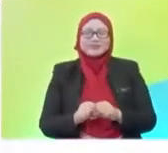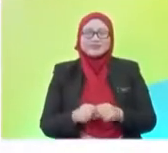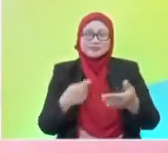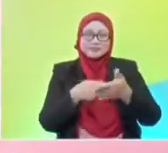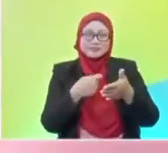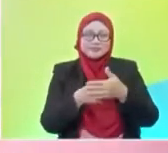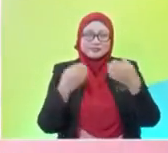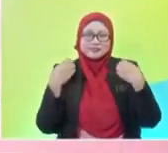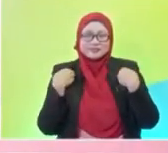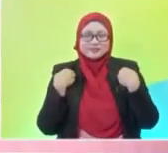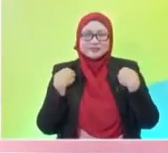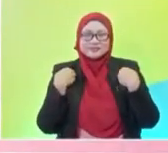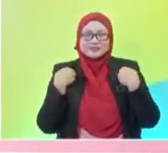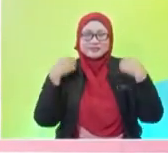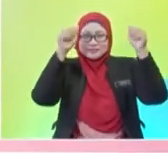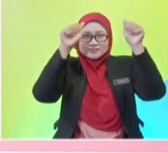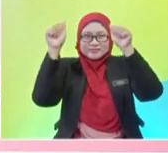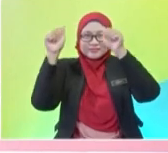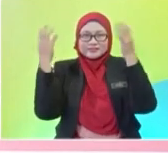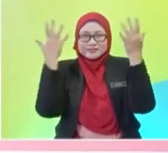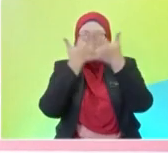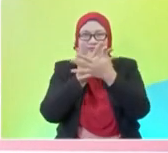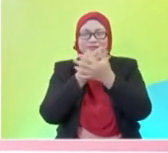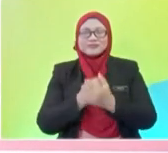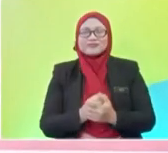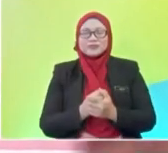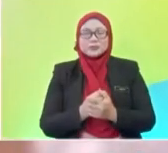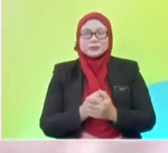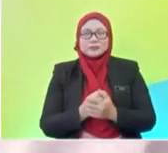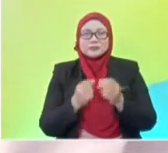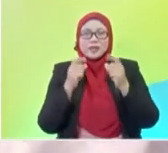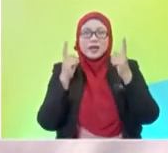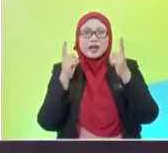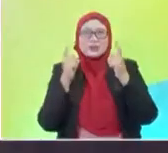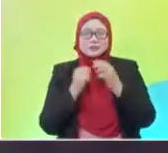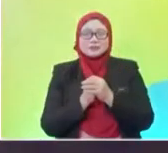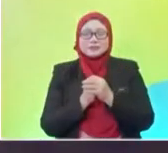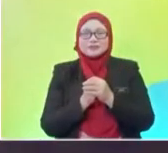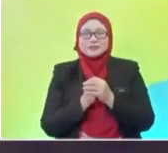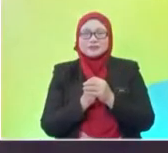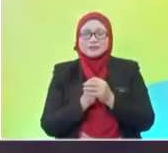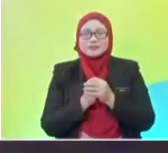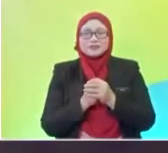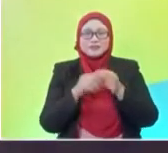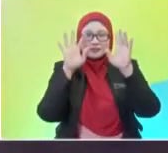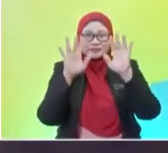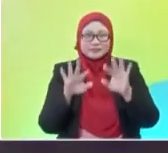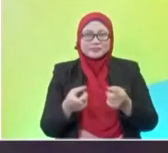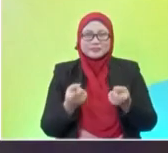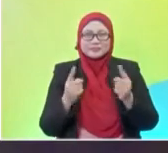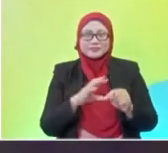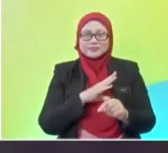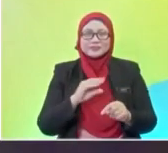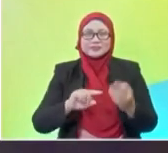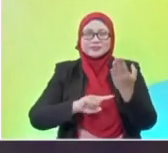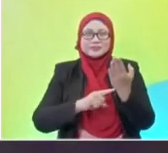big dark clouds. So what did they do? They began to shout. Yes. The rain is coming. And they started running. The